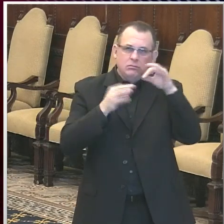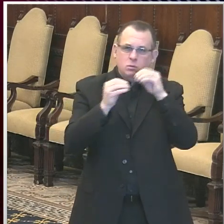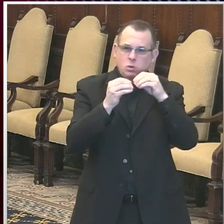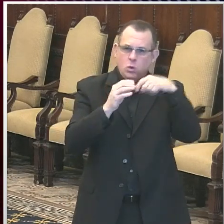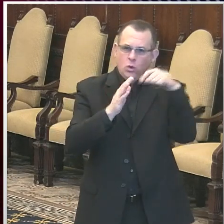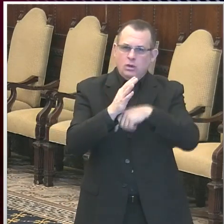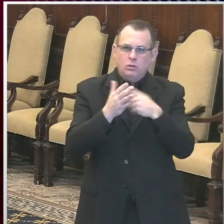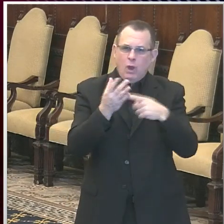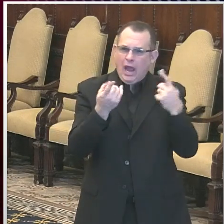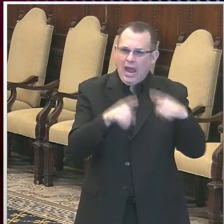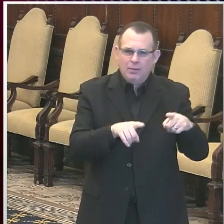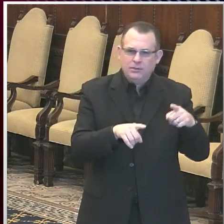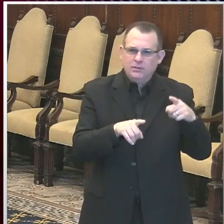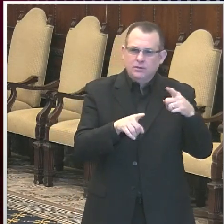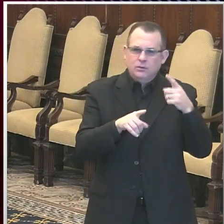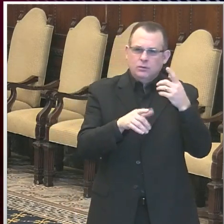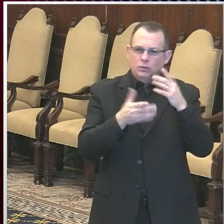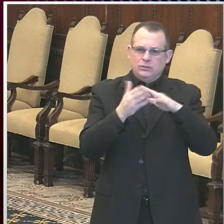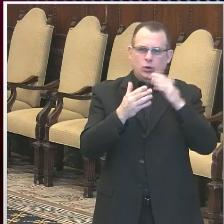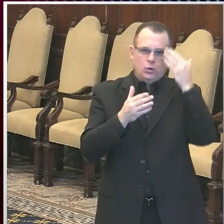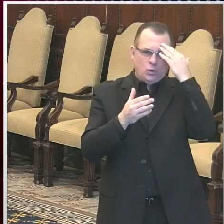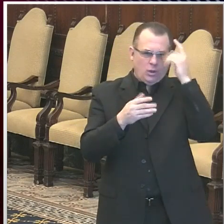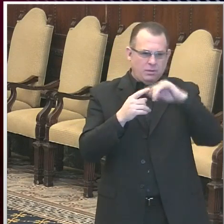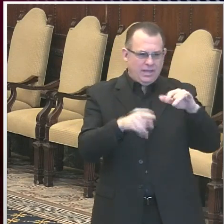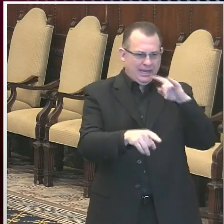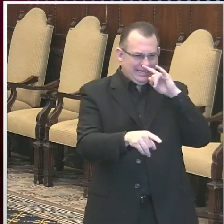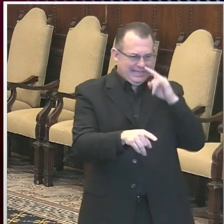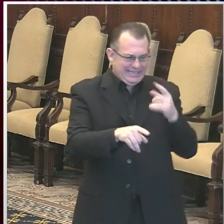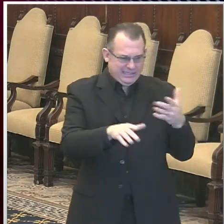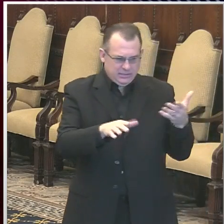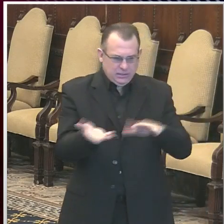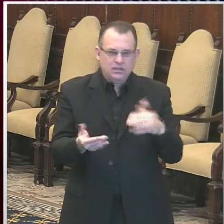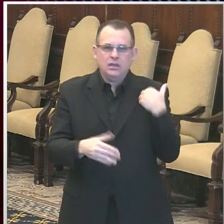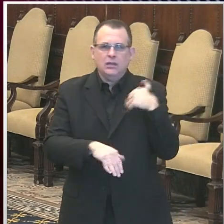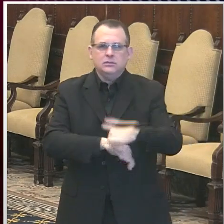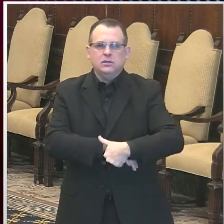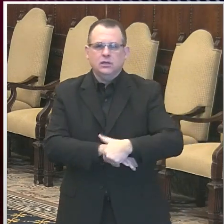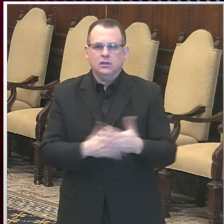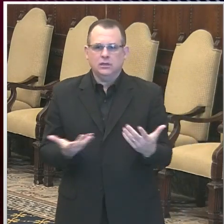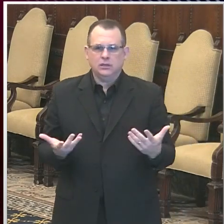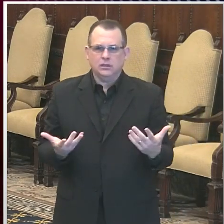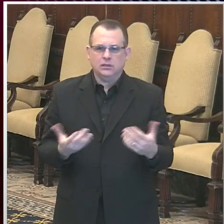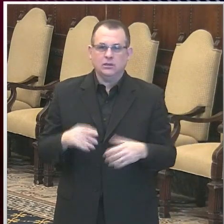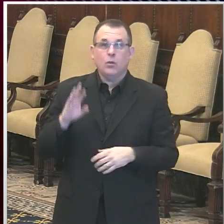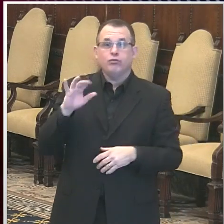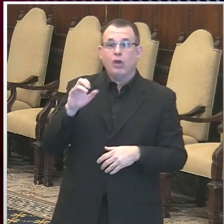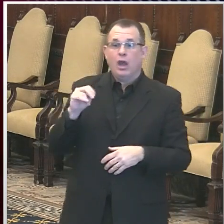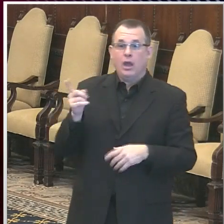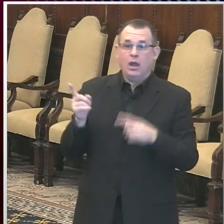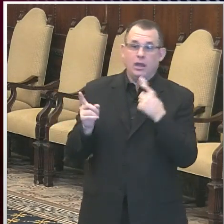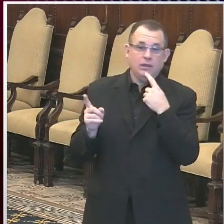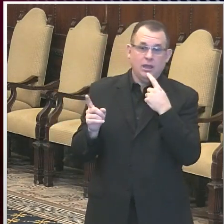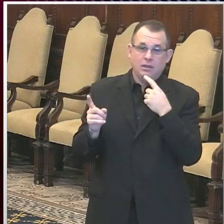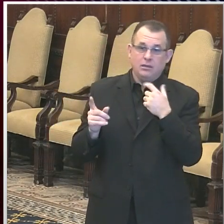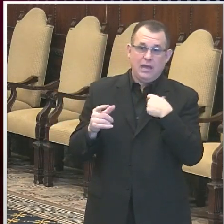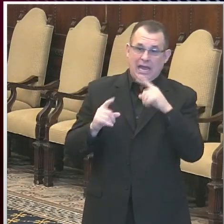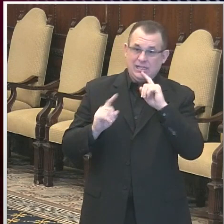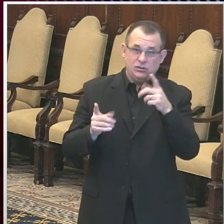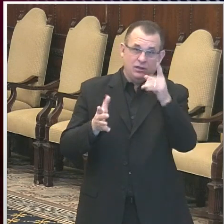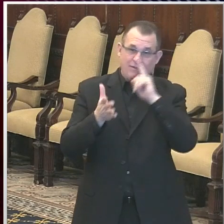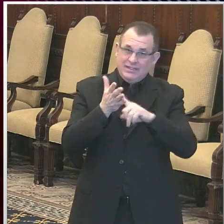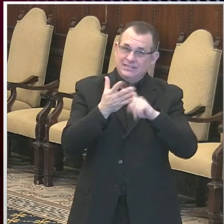What does the city know about this child's passing overnight? The investigation is ongoing. We